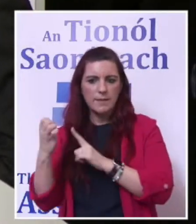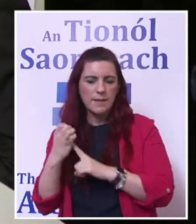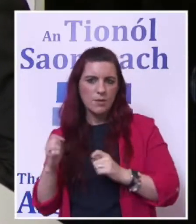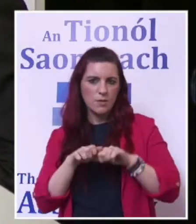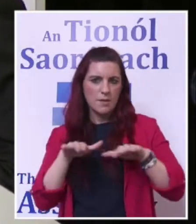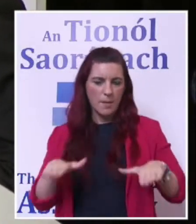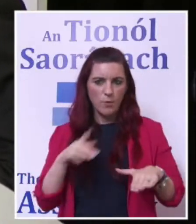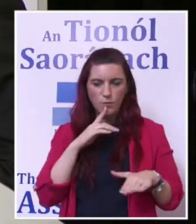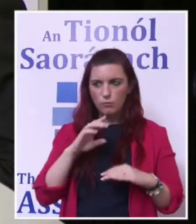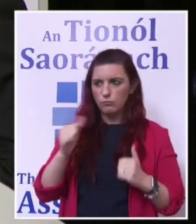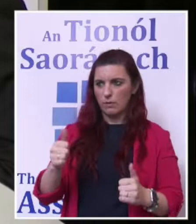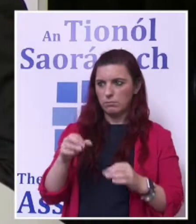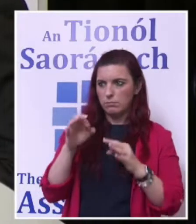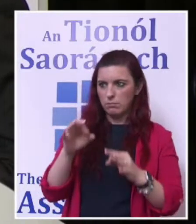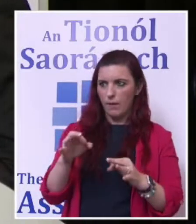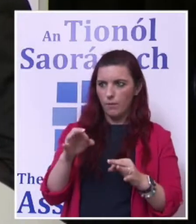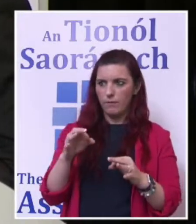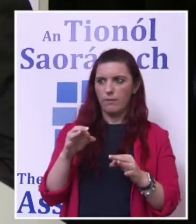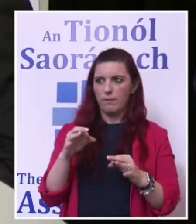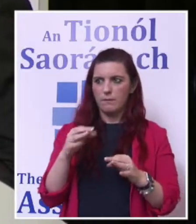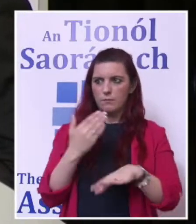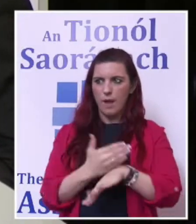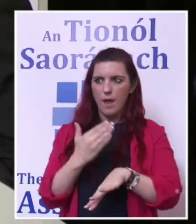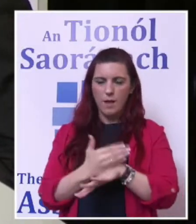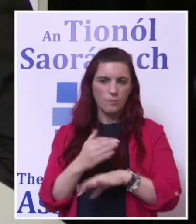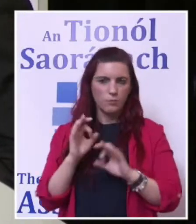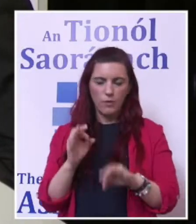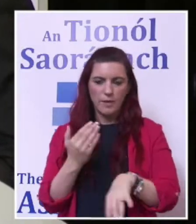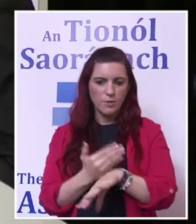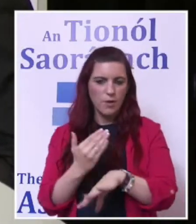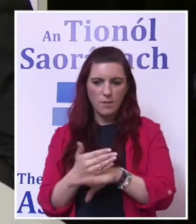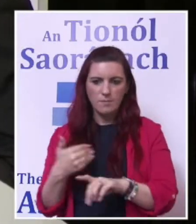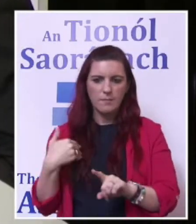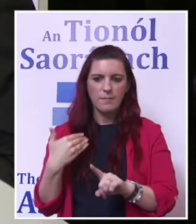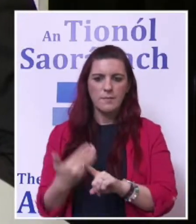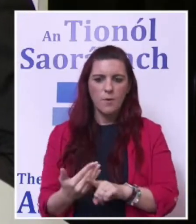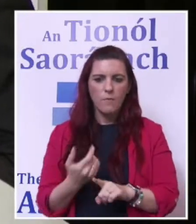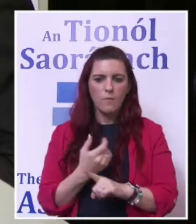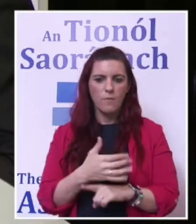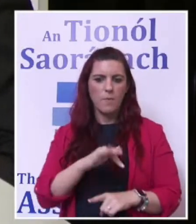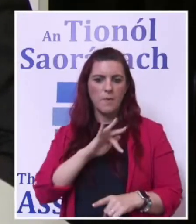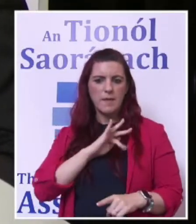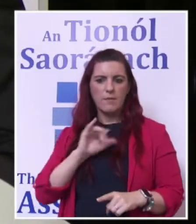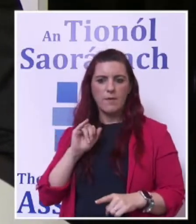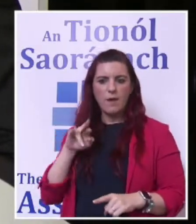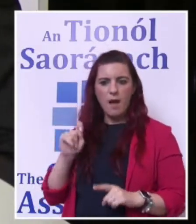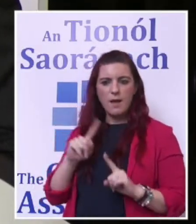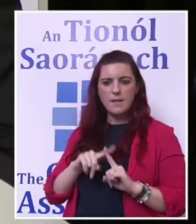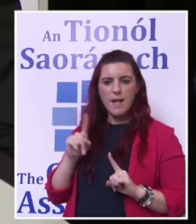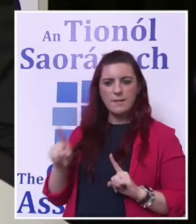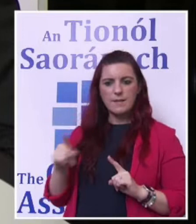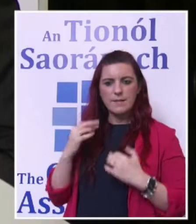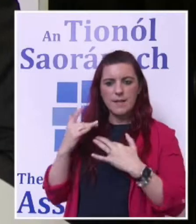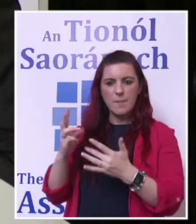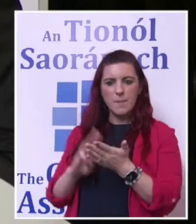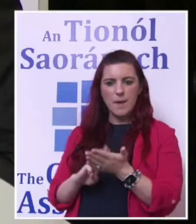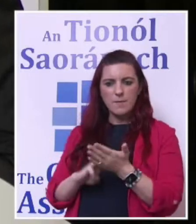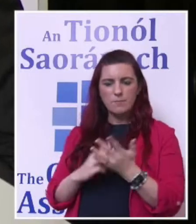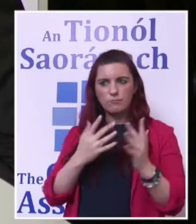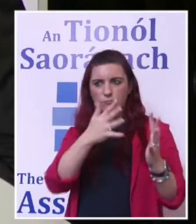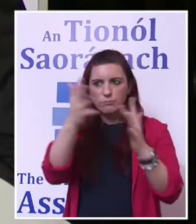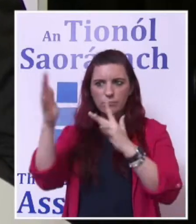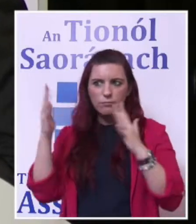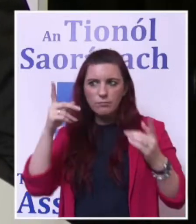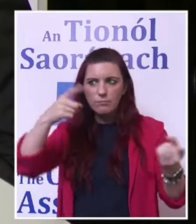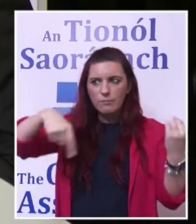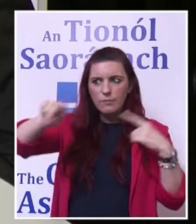you've done Carol and your team have done a phenomenal job. So on behalf of myself, Art, and indeed the Assembly members, can you give Carol and the team a